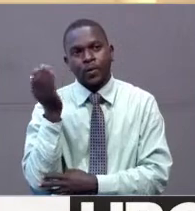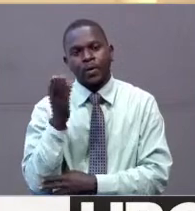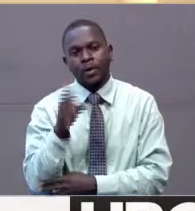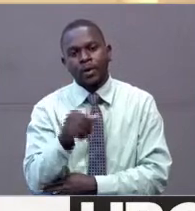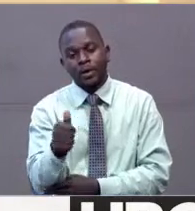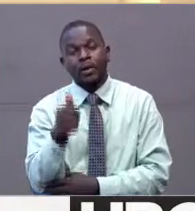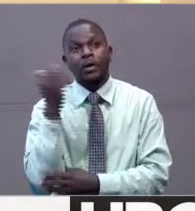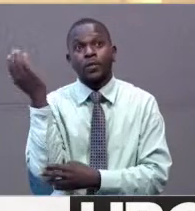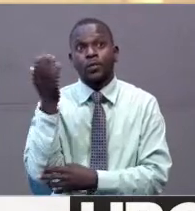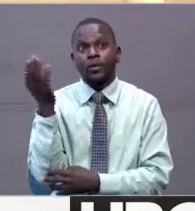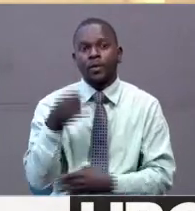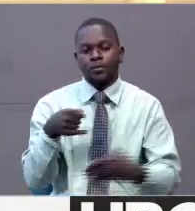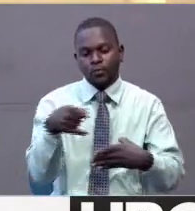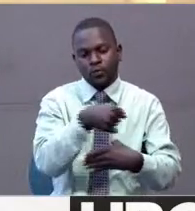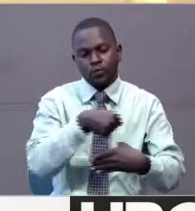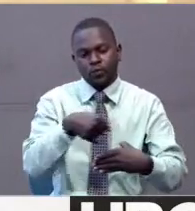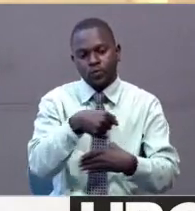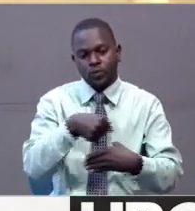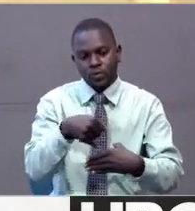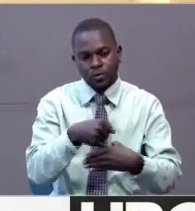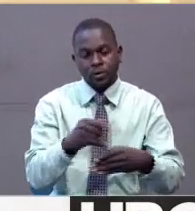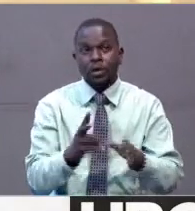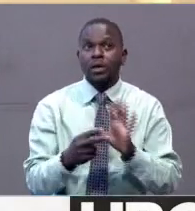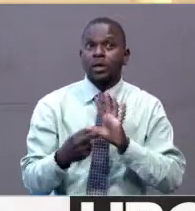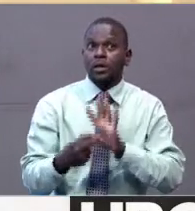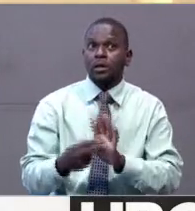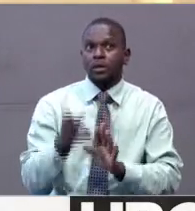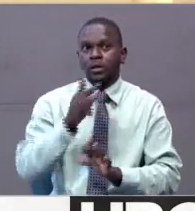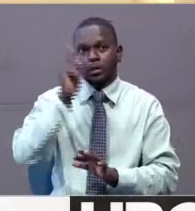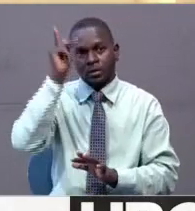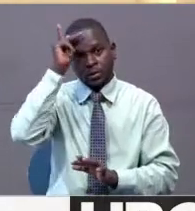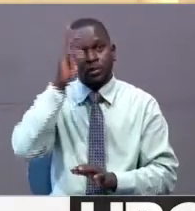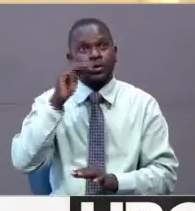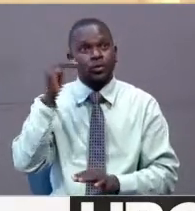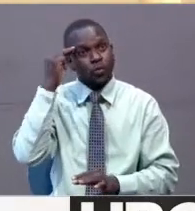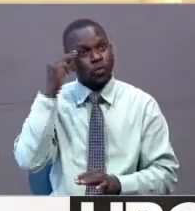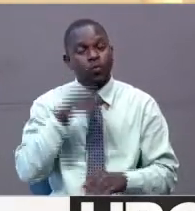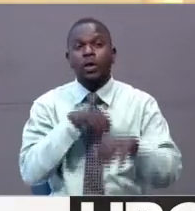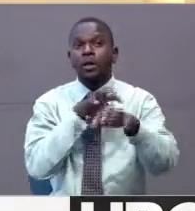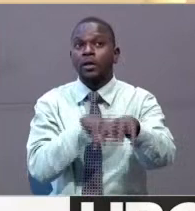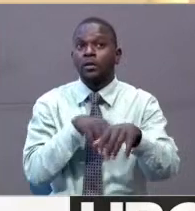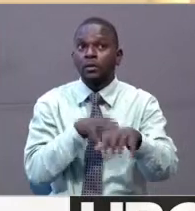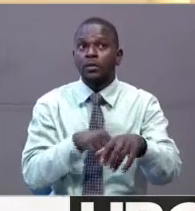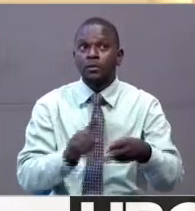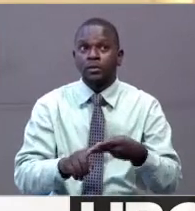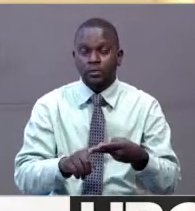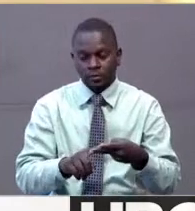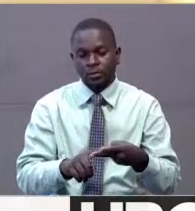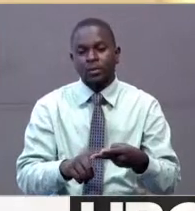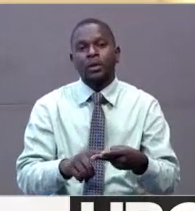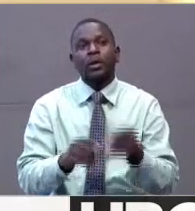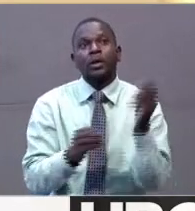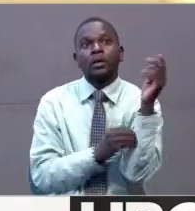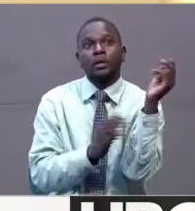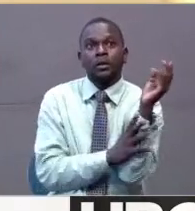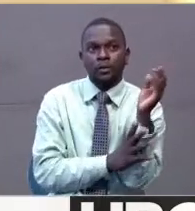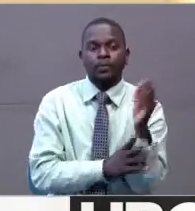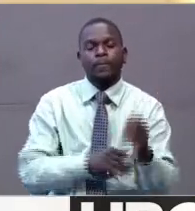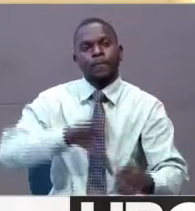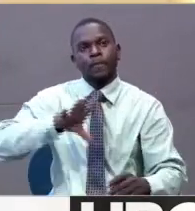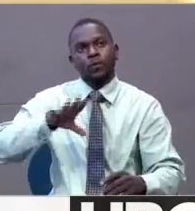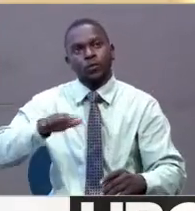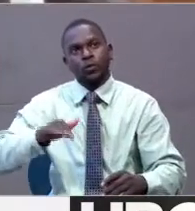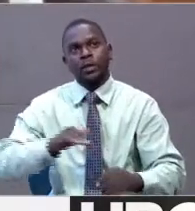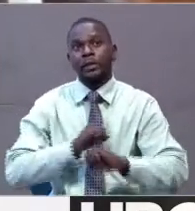other sessions will include introducing skills in modern agriculture, in renewable energy, in water